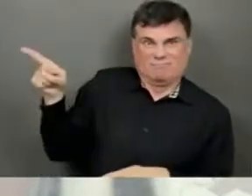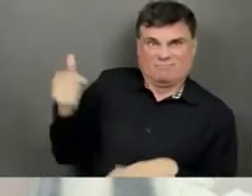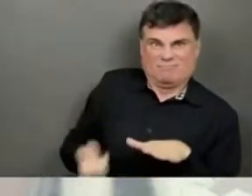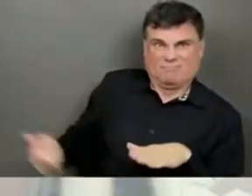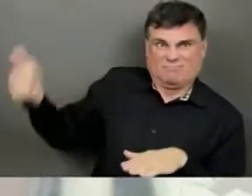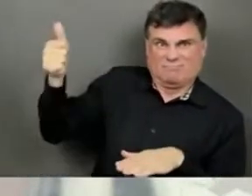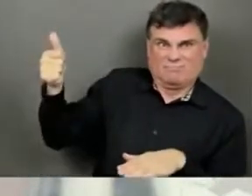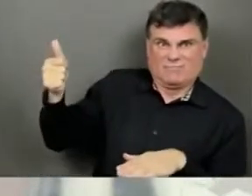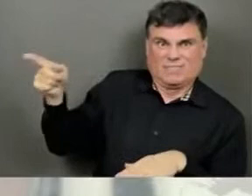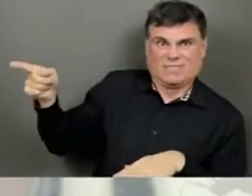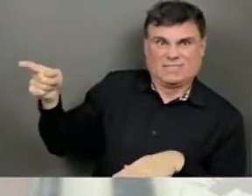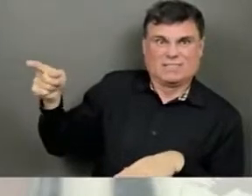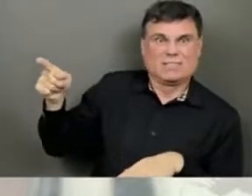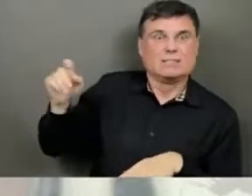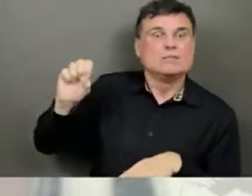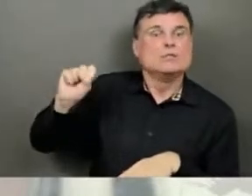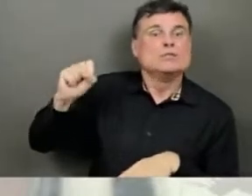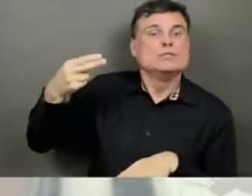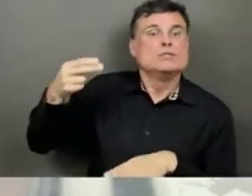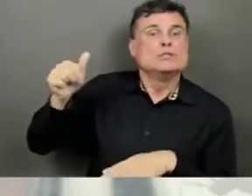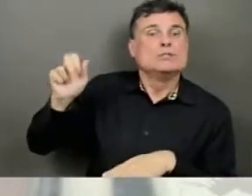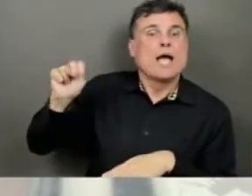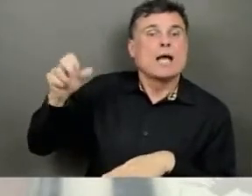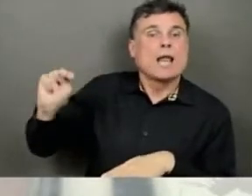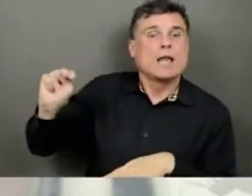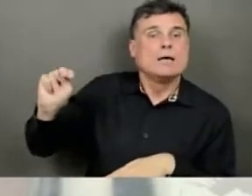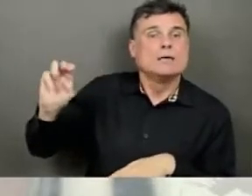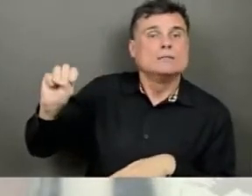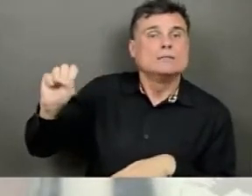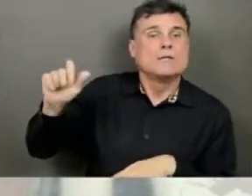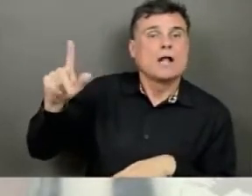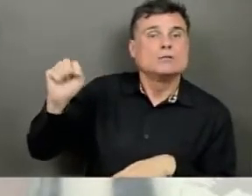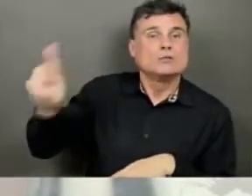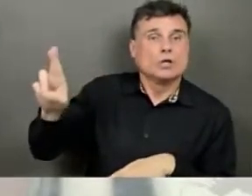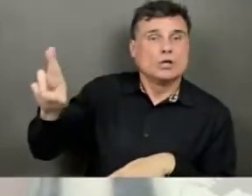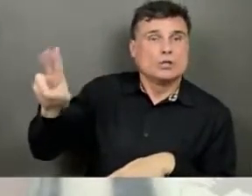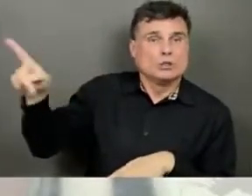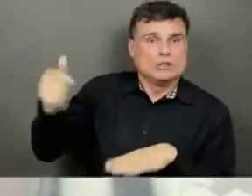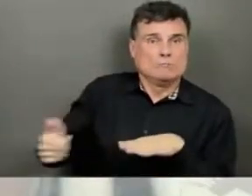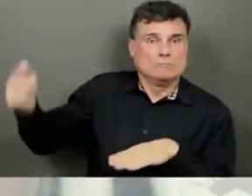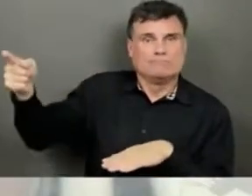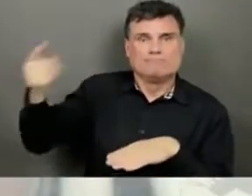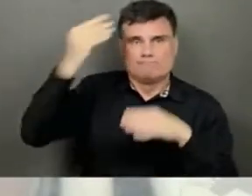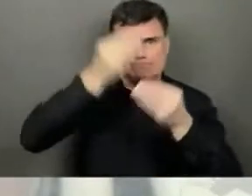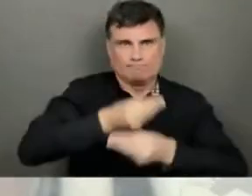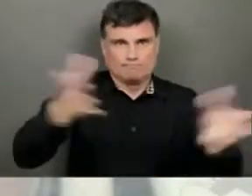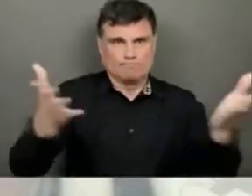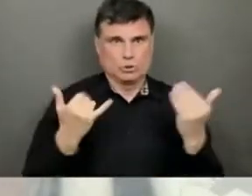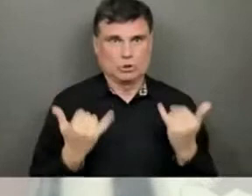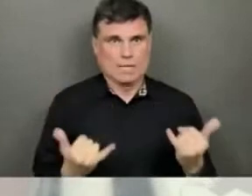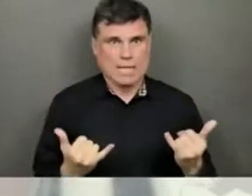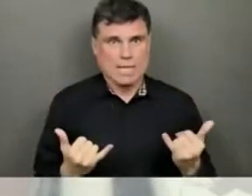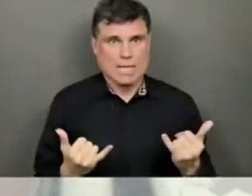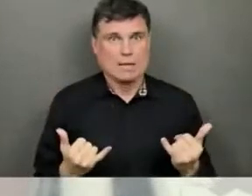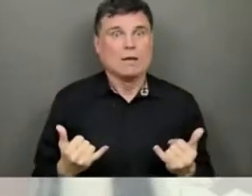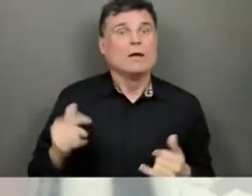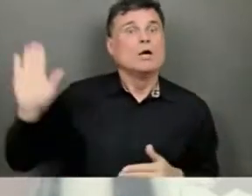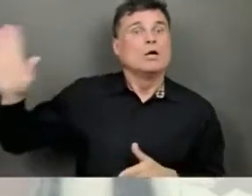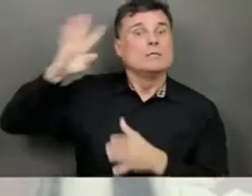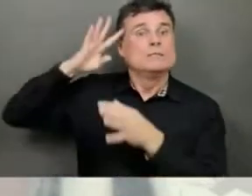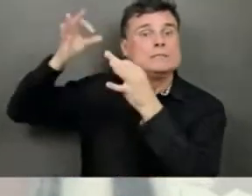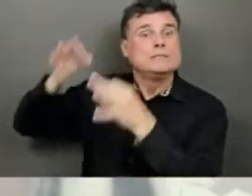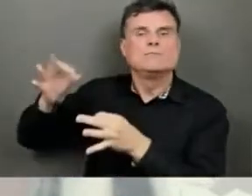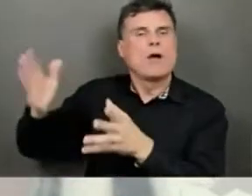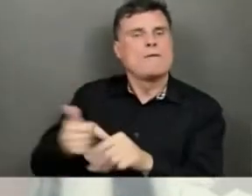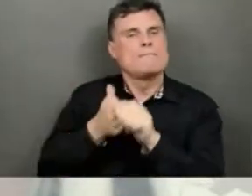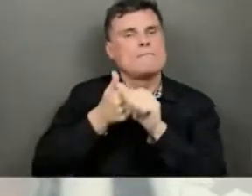Salter, earlier today. And I would say that the decision was based, as all of you know, on the very high level of